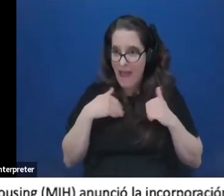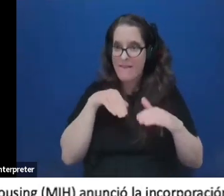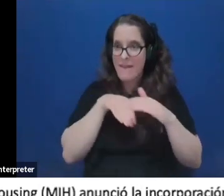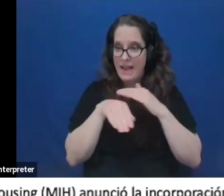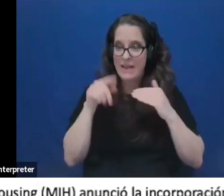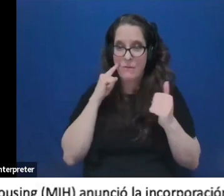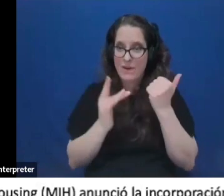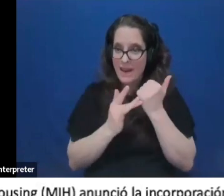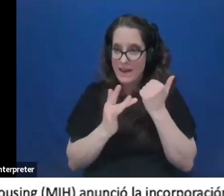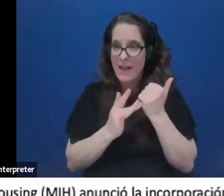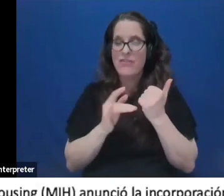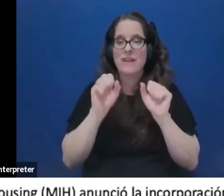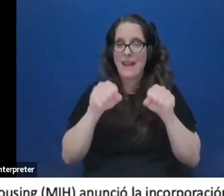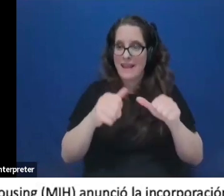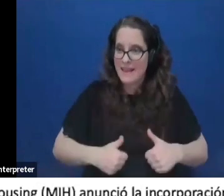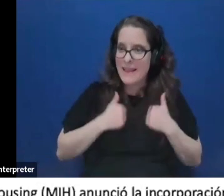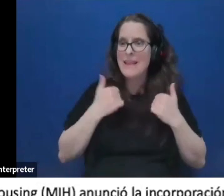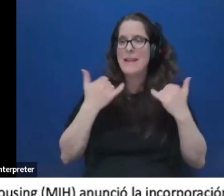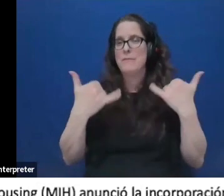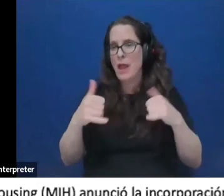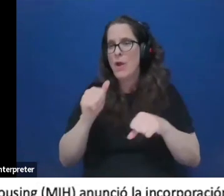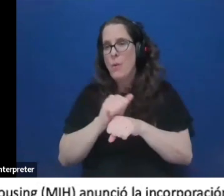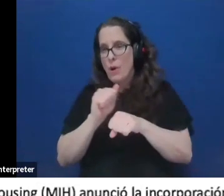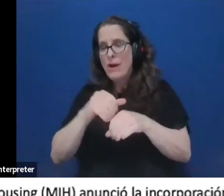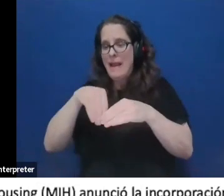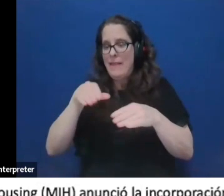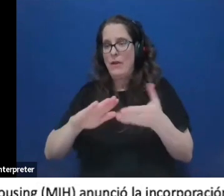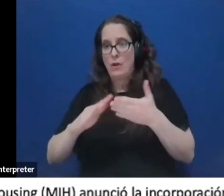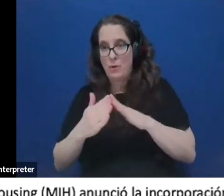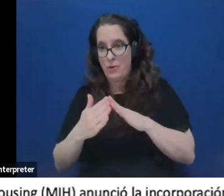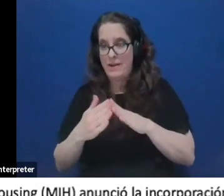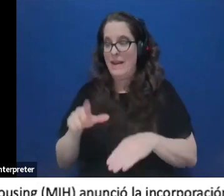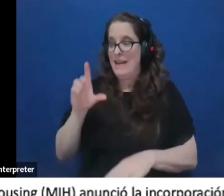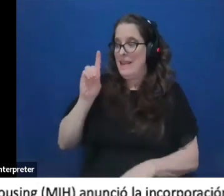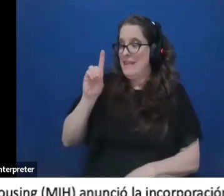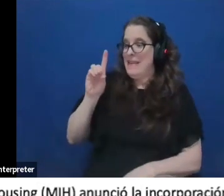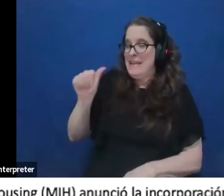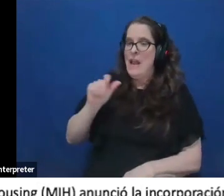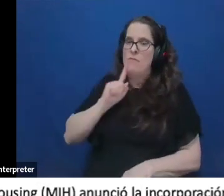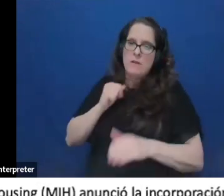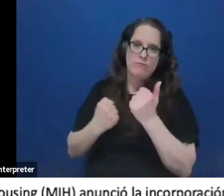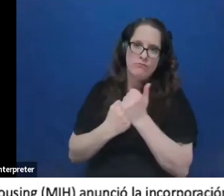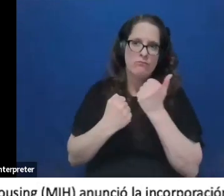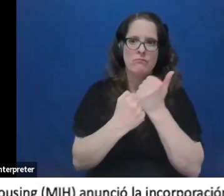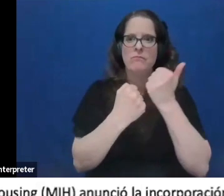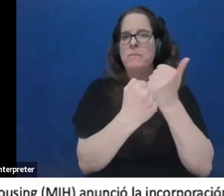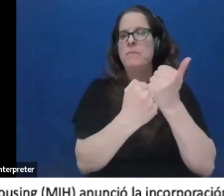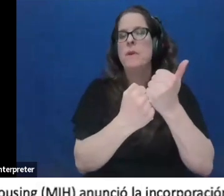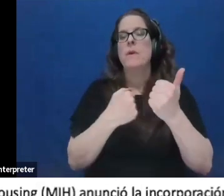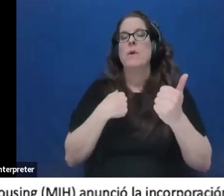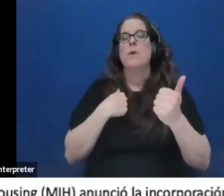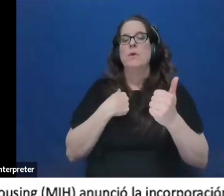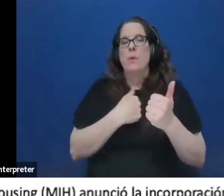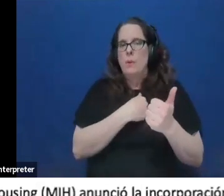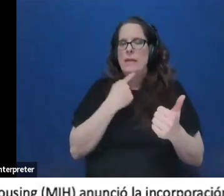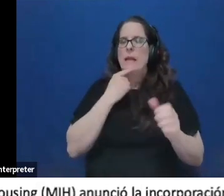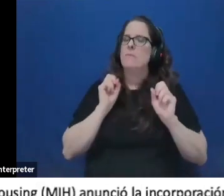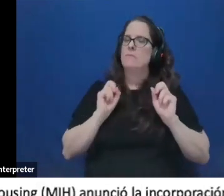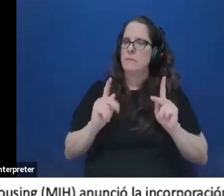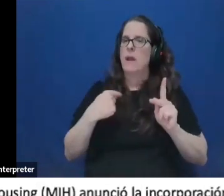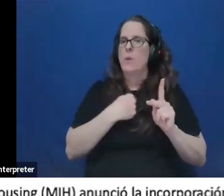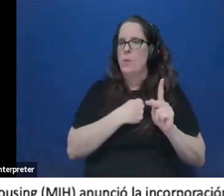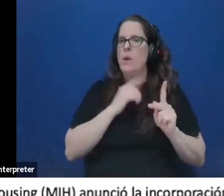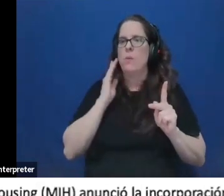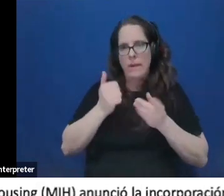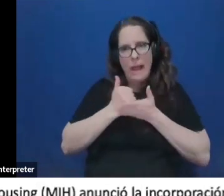really spearheaded by the DDA. And we said, okay, we're going to help you with that next step. And that next, or there's several steps.